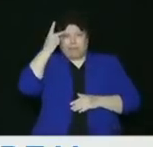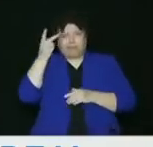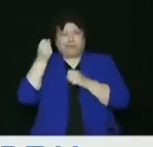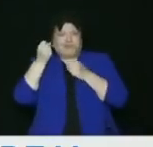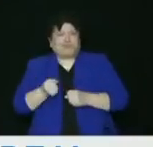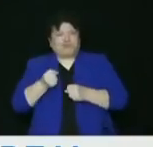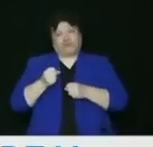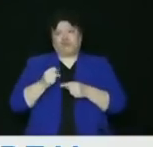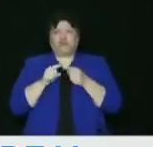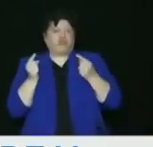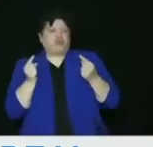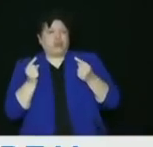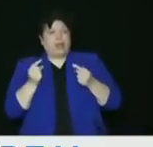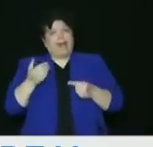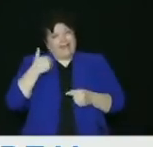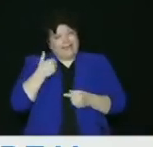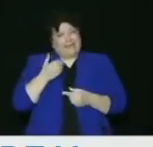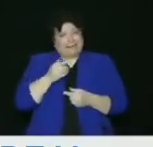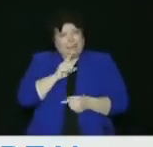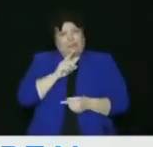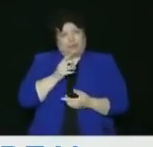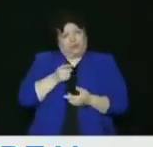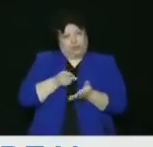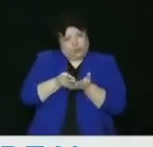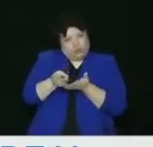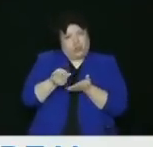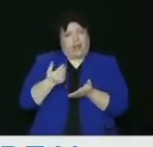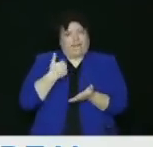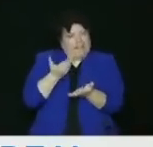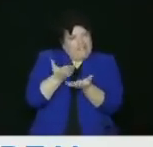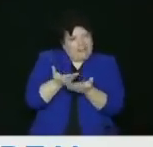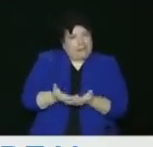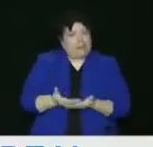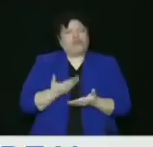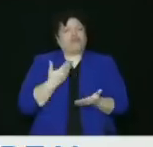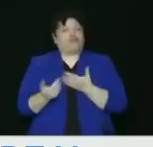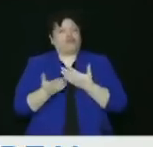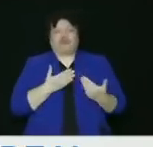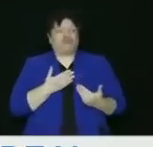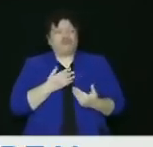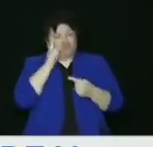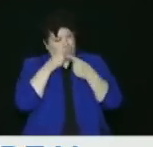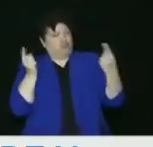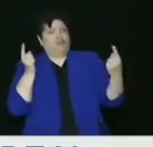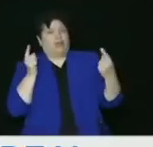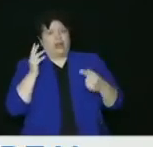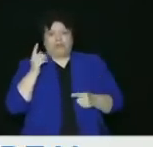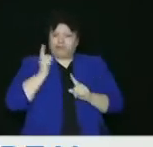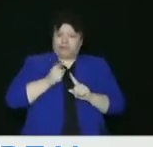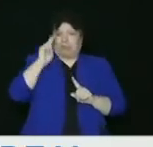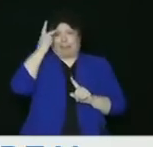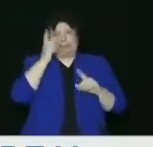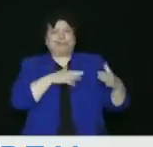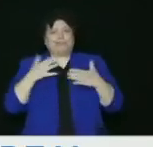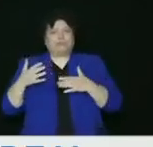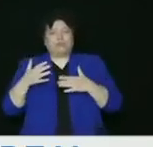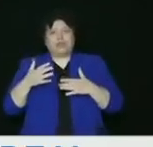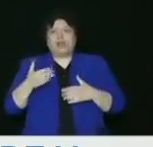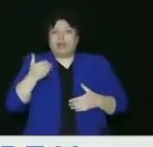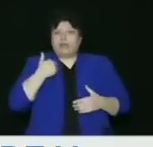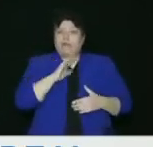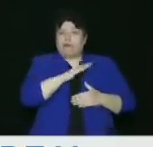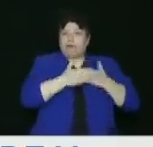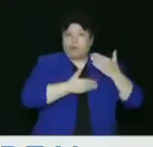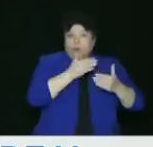on simple truths and facts, when parliament doesn't work properly, progress stalls on the important and urgent